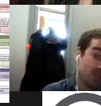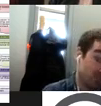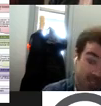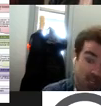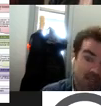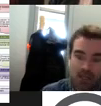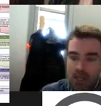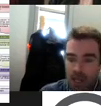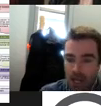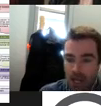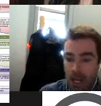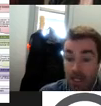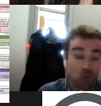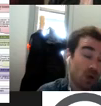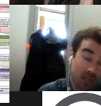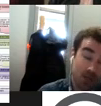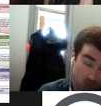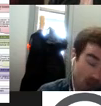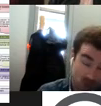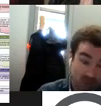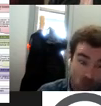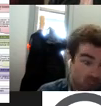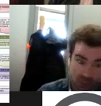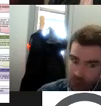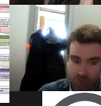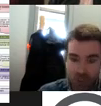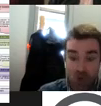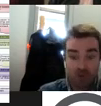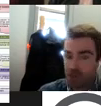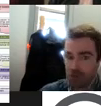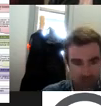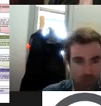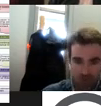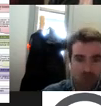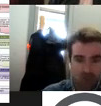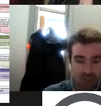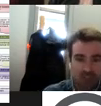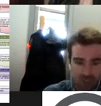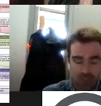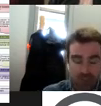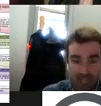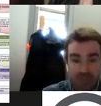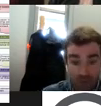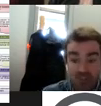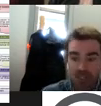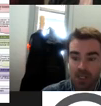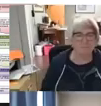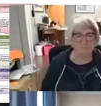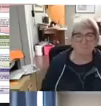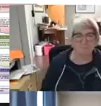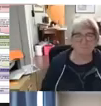not be substantiated. Another option could be, of course, just the provision of professional or supportive services to mitigate the